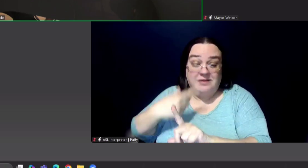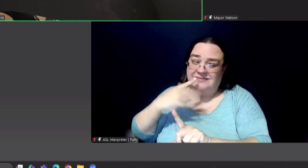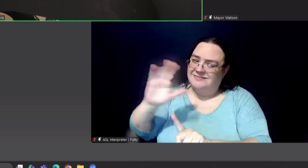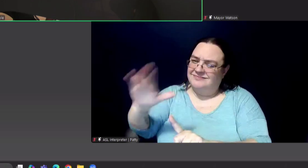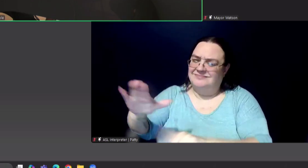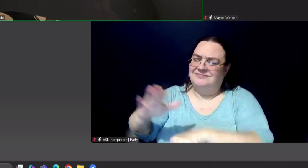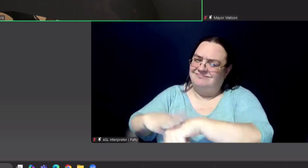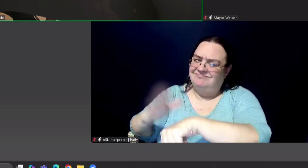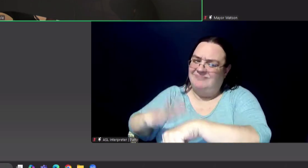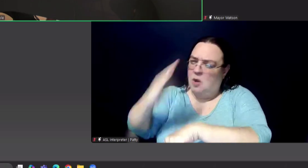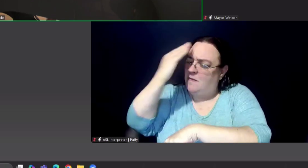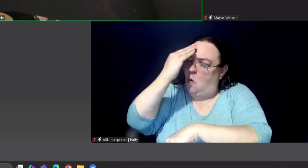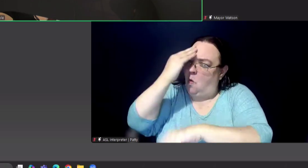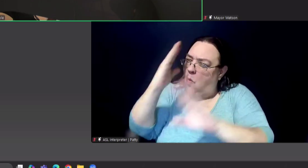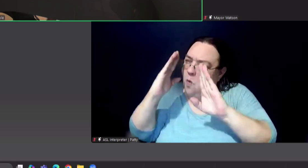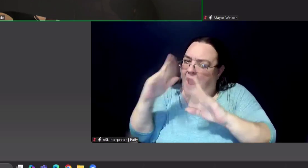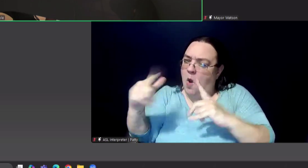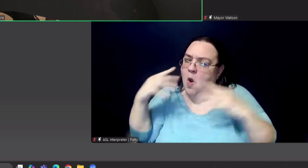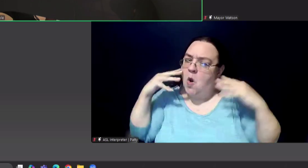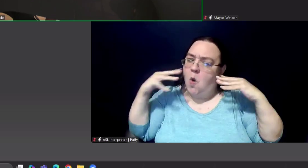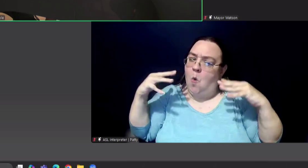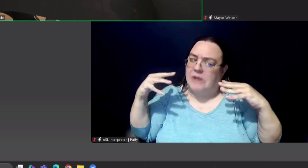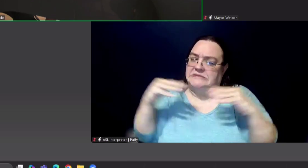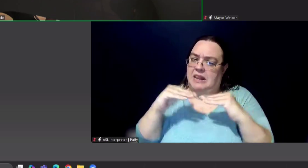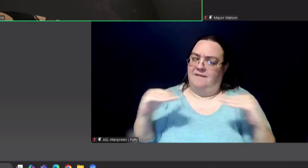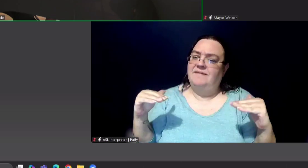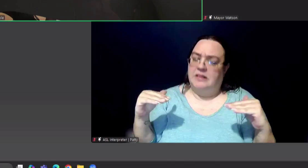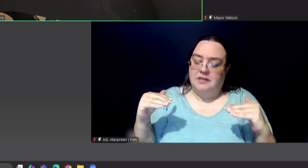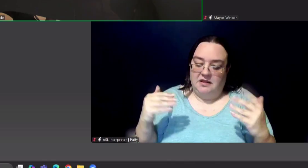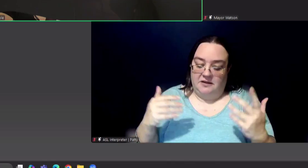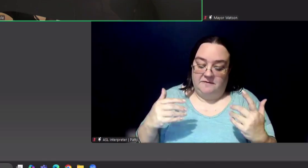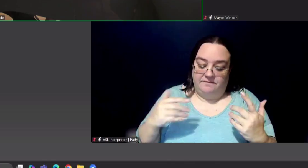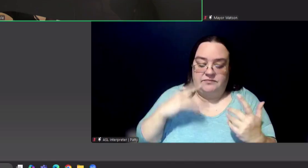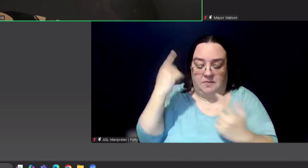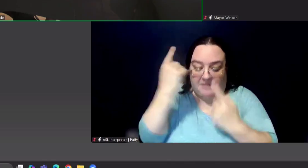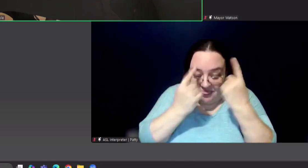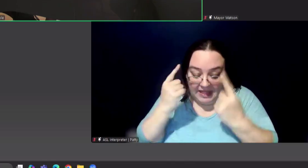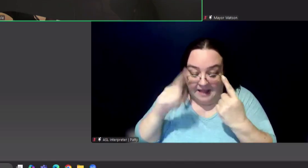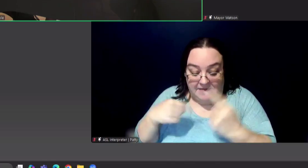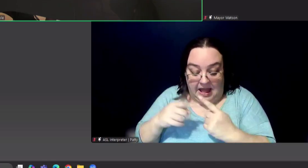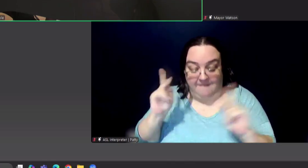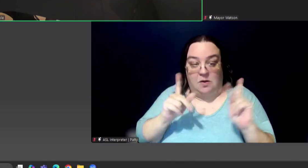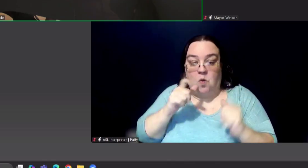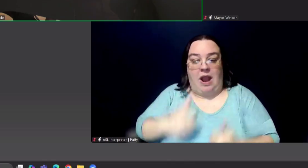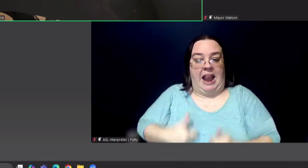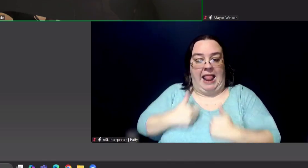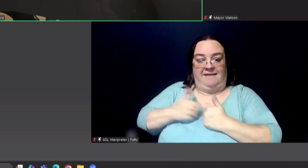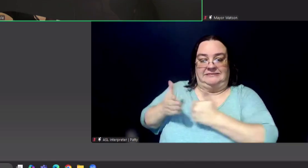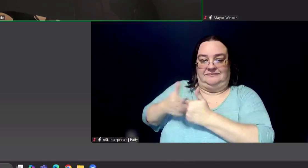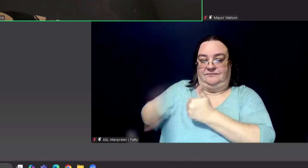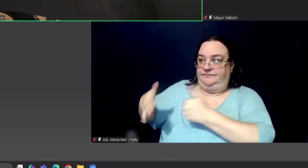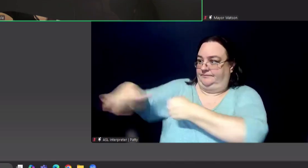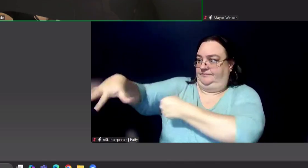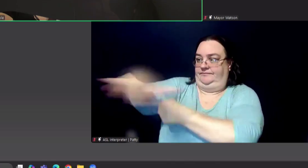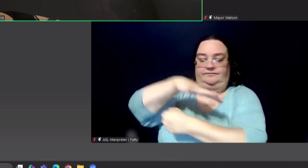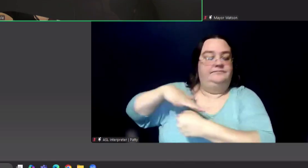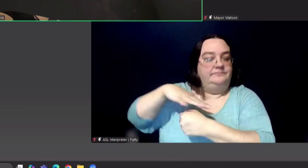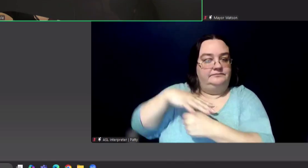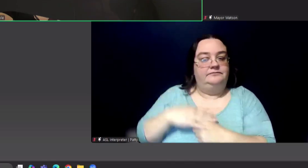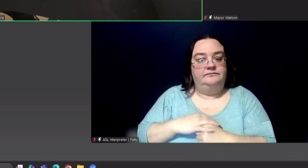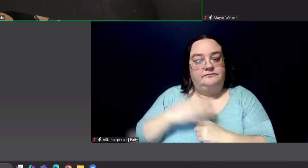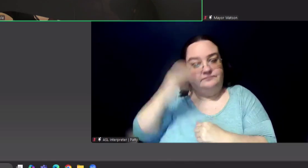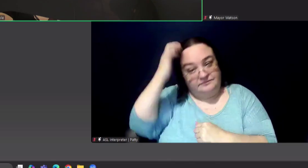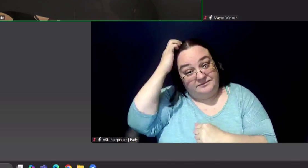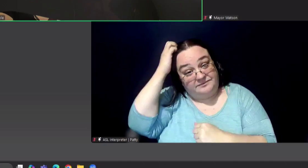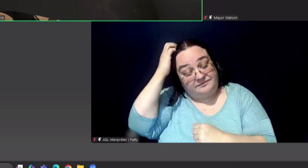noise and be considerate of some of the neighbors surrounding the parks. Mayor and